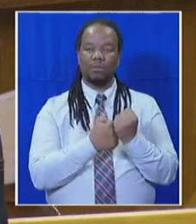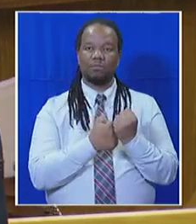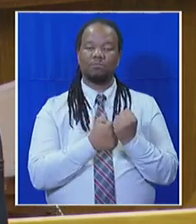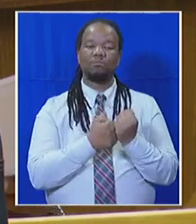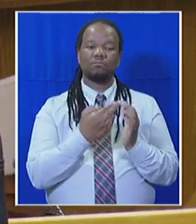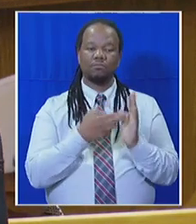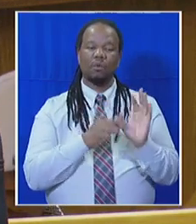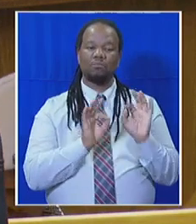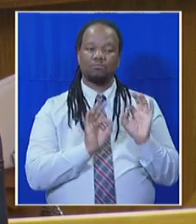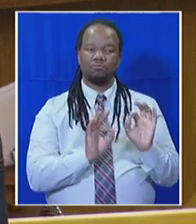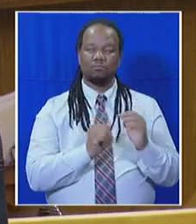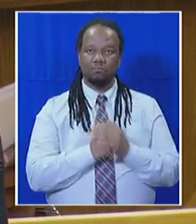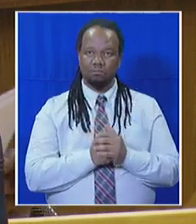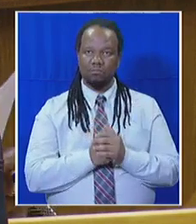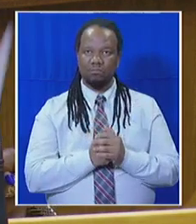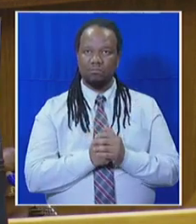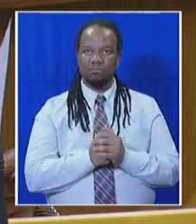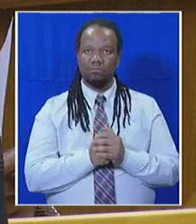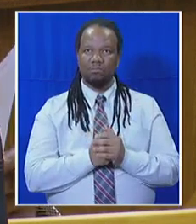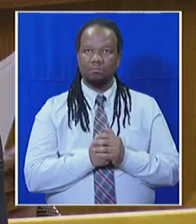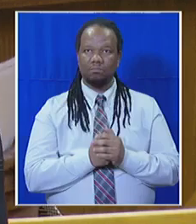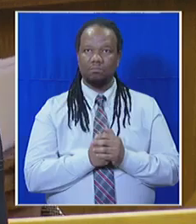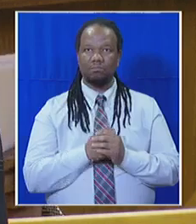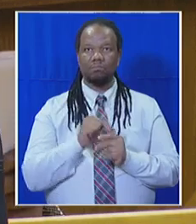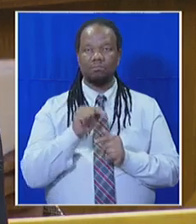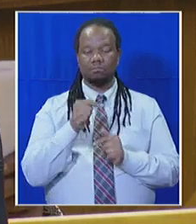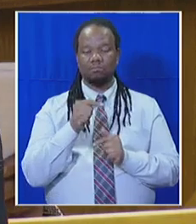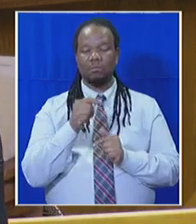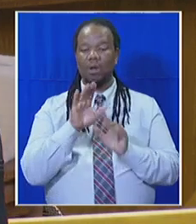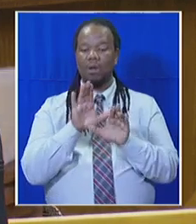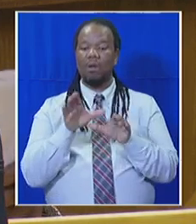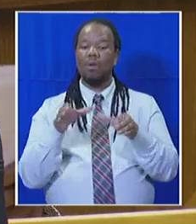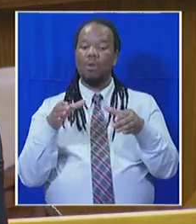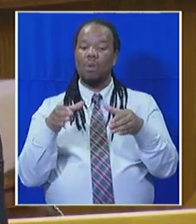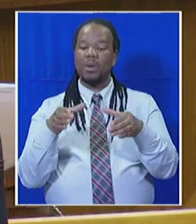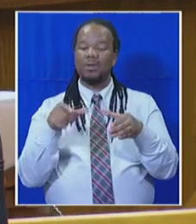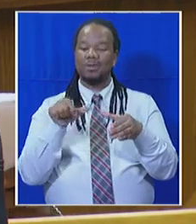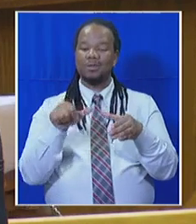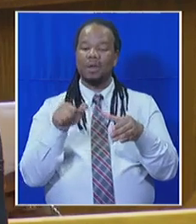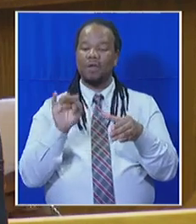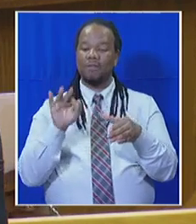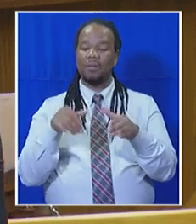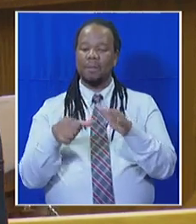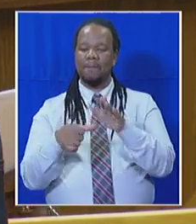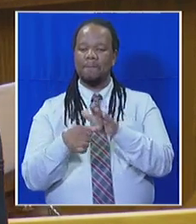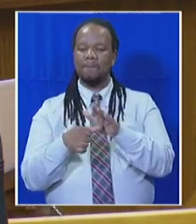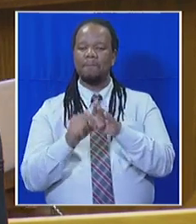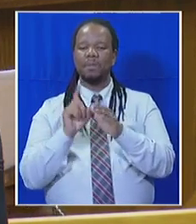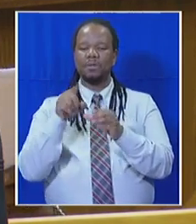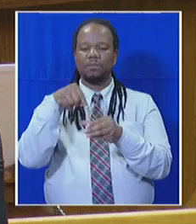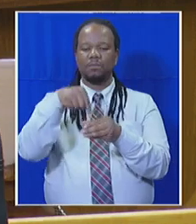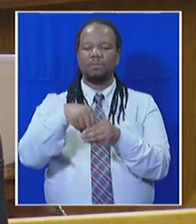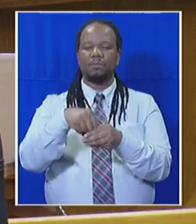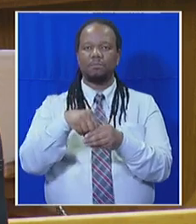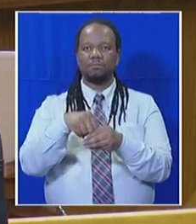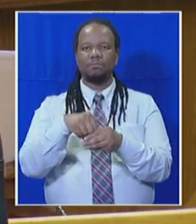report. This is one committee that is also very important to us, which I do attend, and it is